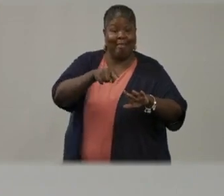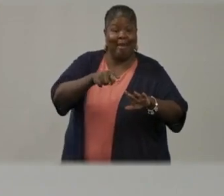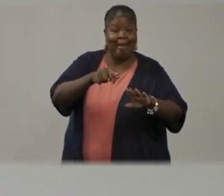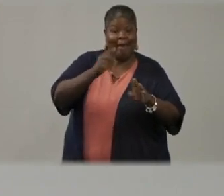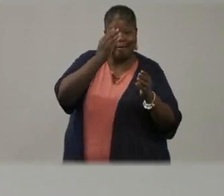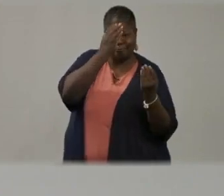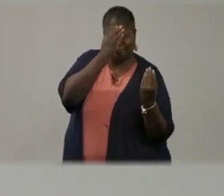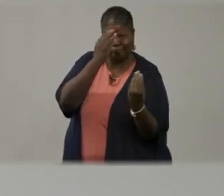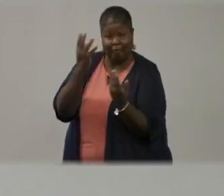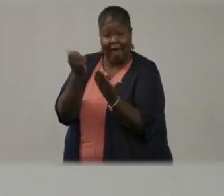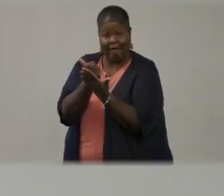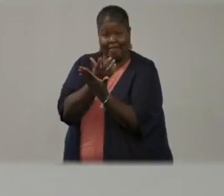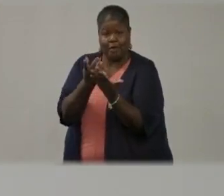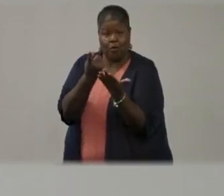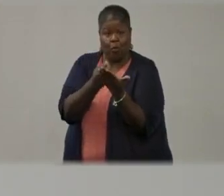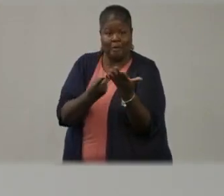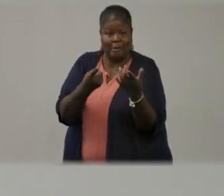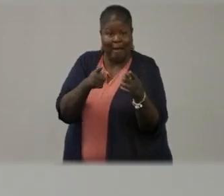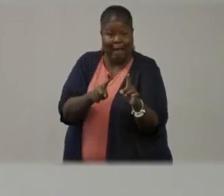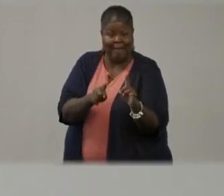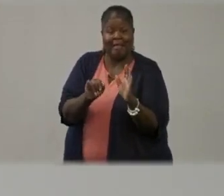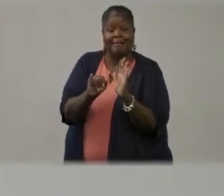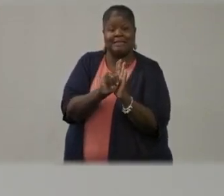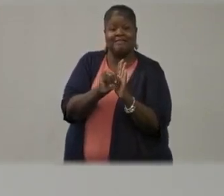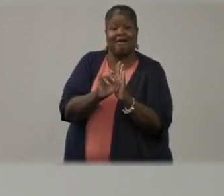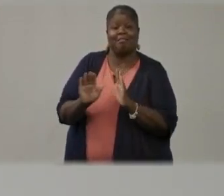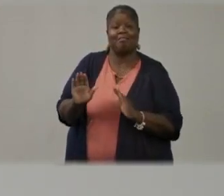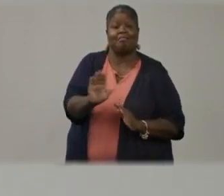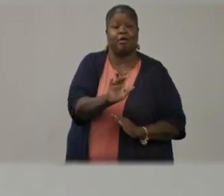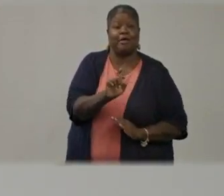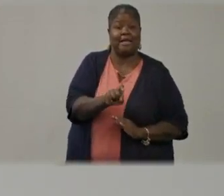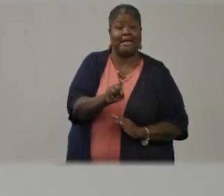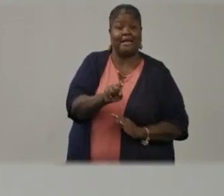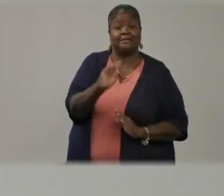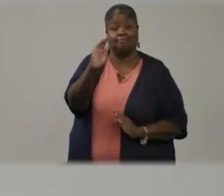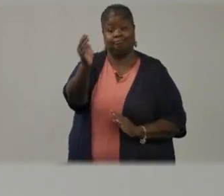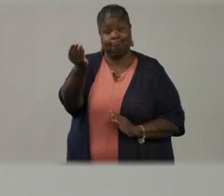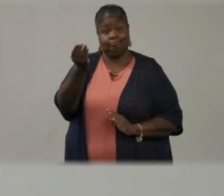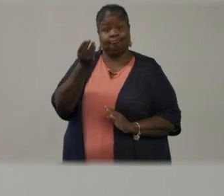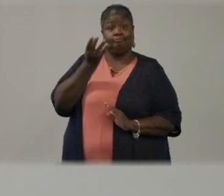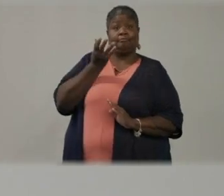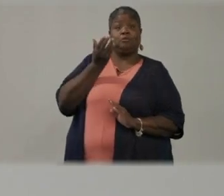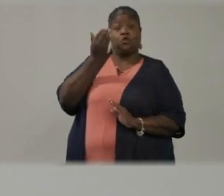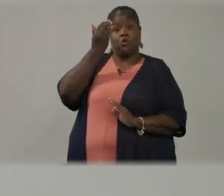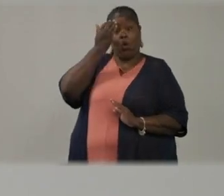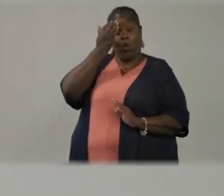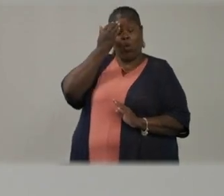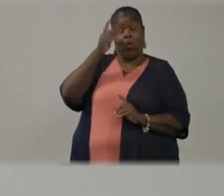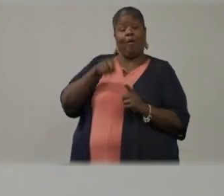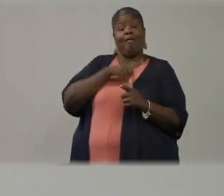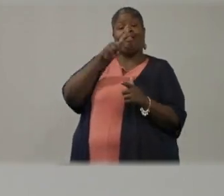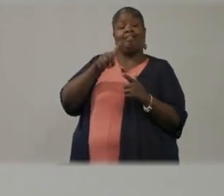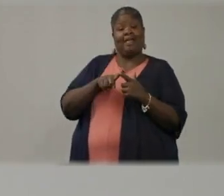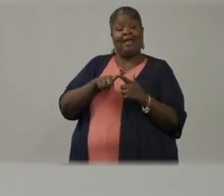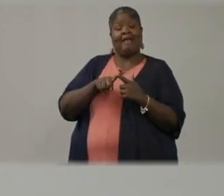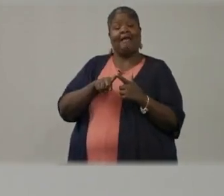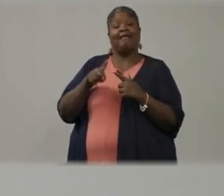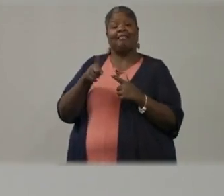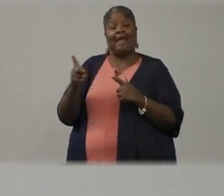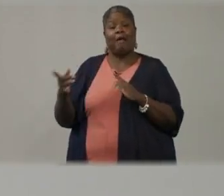happening there and identifying what their needs are. Once they know what their needs are, they lean into